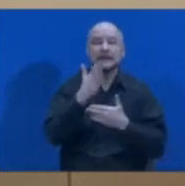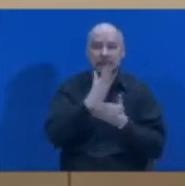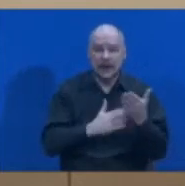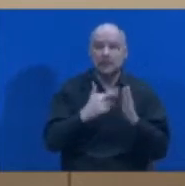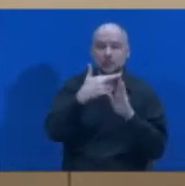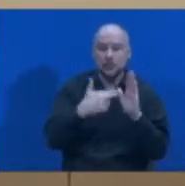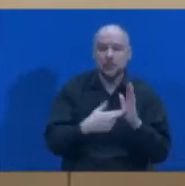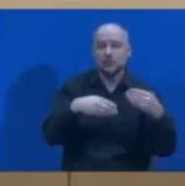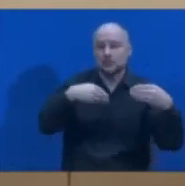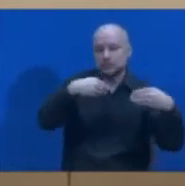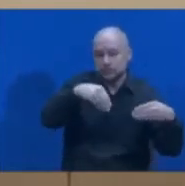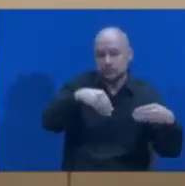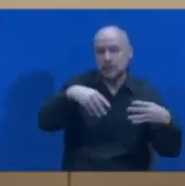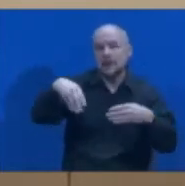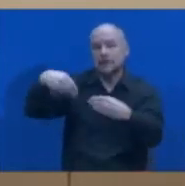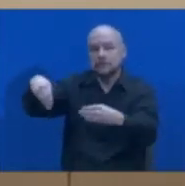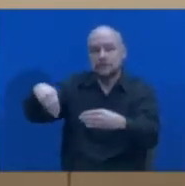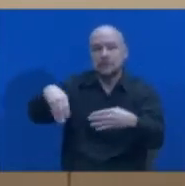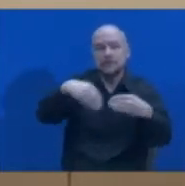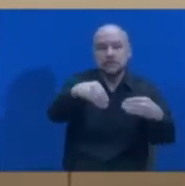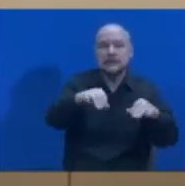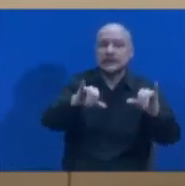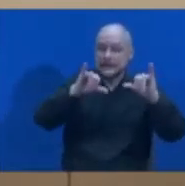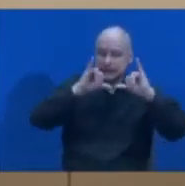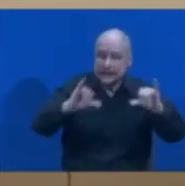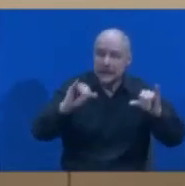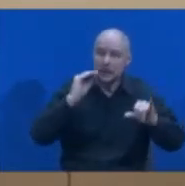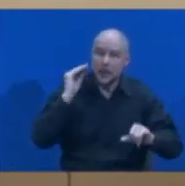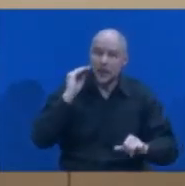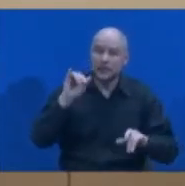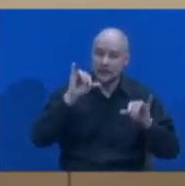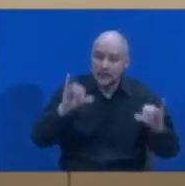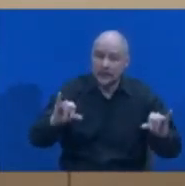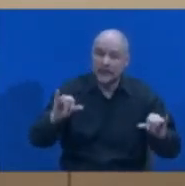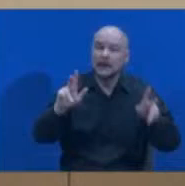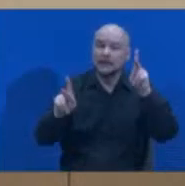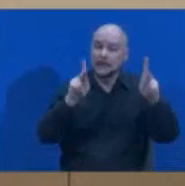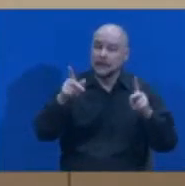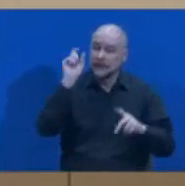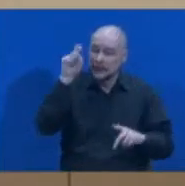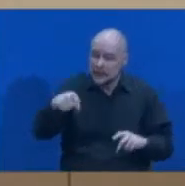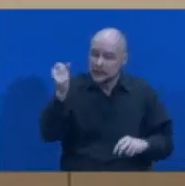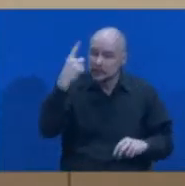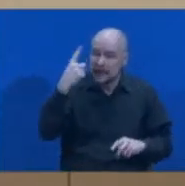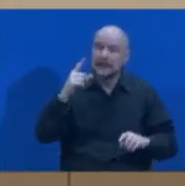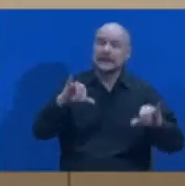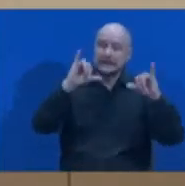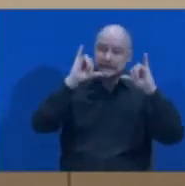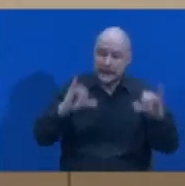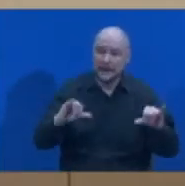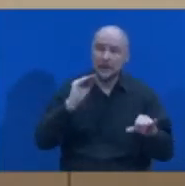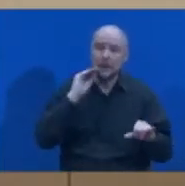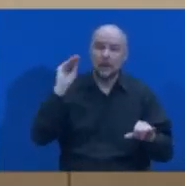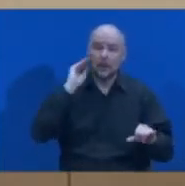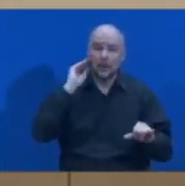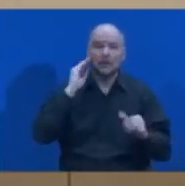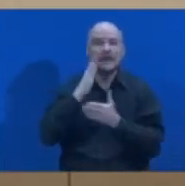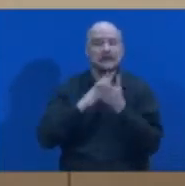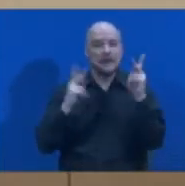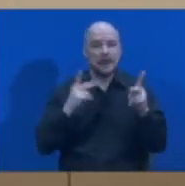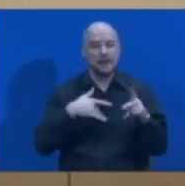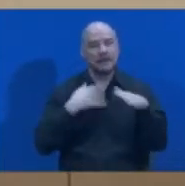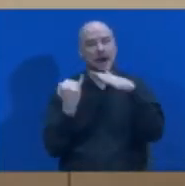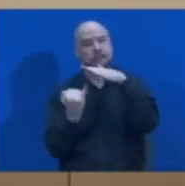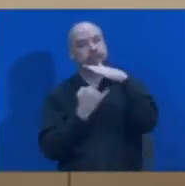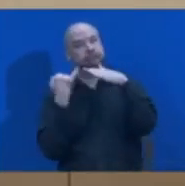loosened up. So I want to reiterate that. I think we need people to understand that. People have been cooped up for a